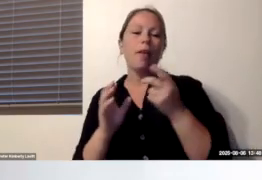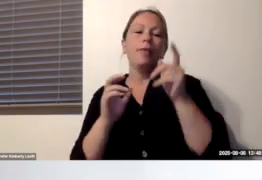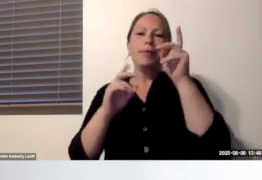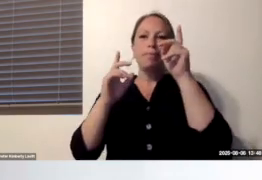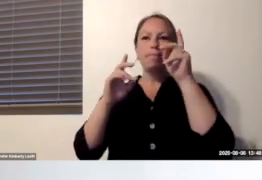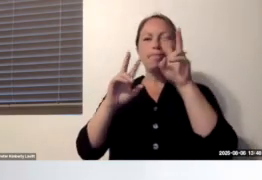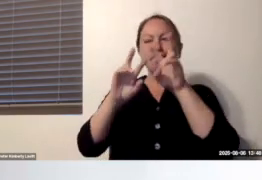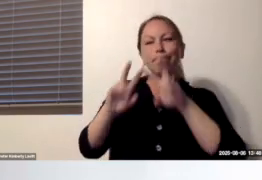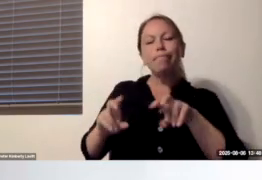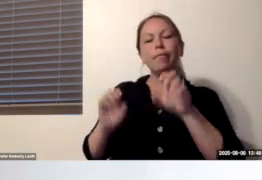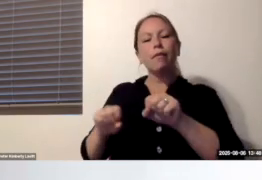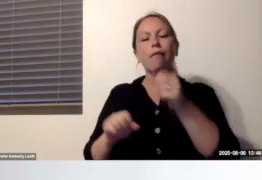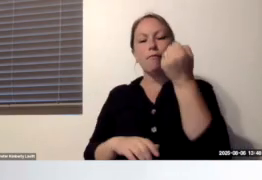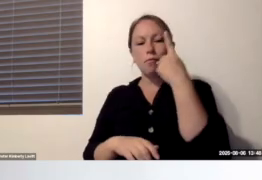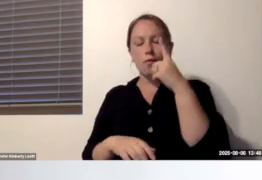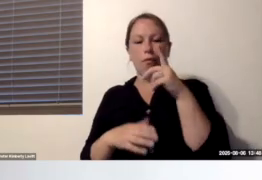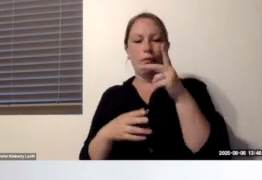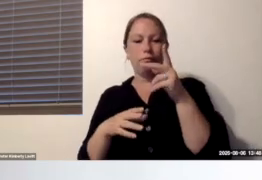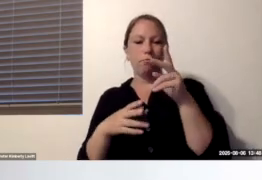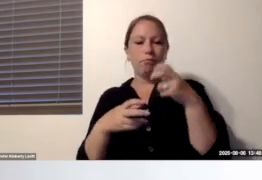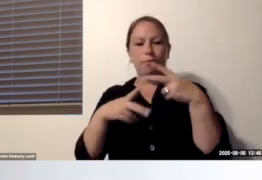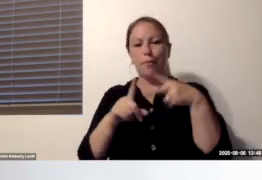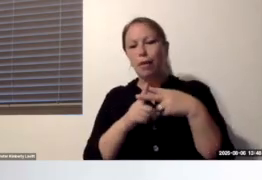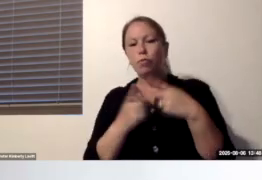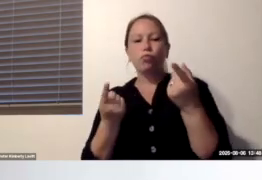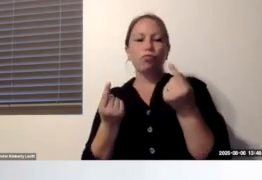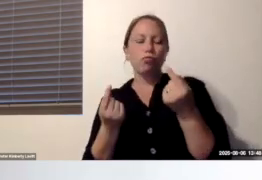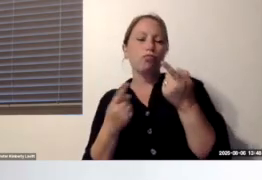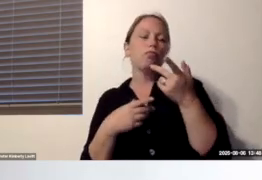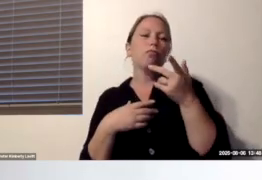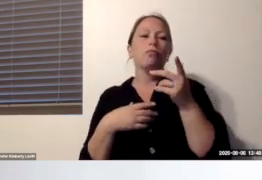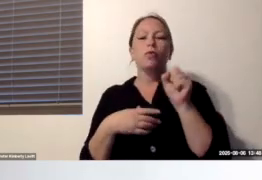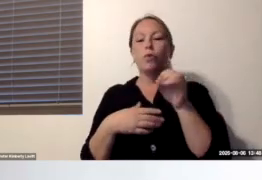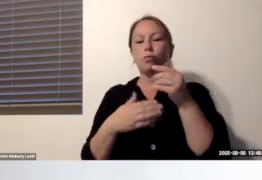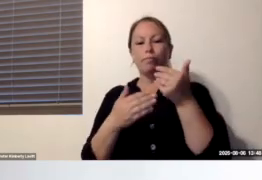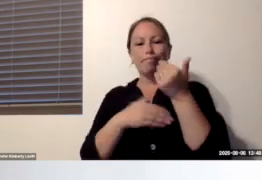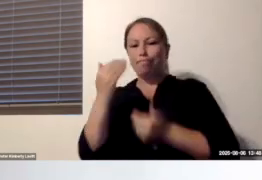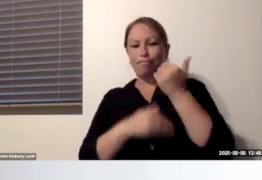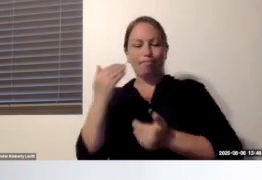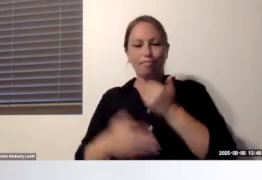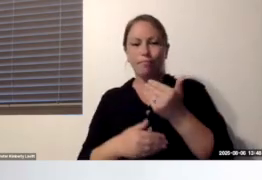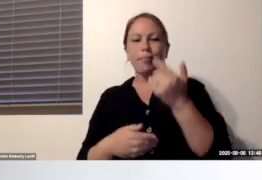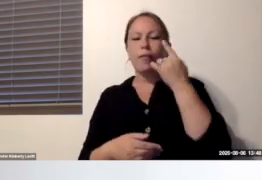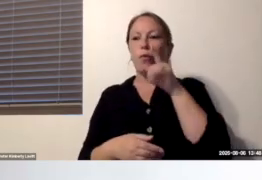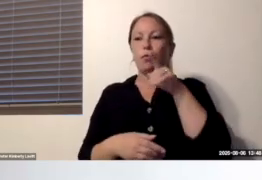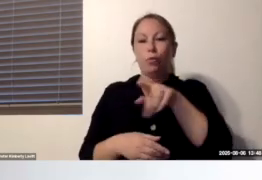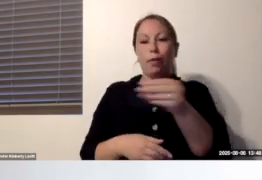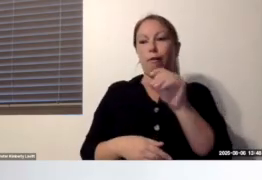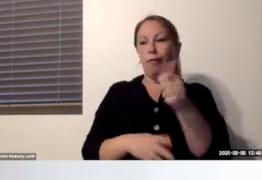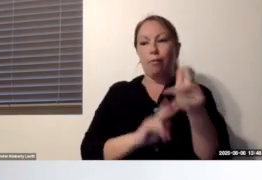understand some of the mechanics and see what we can do to perhaps speed some of that up for you and other dealers.